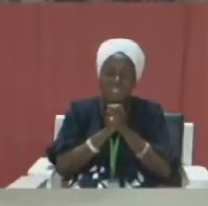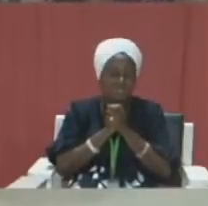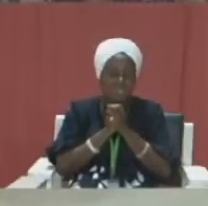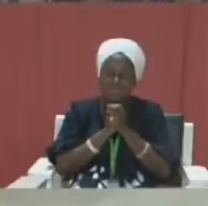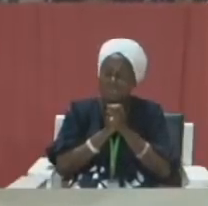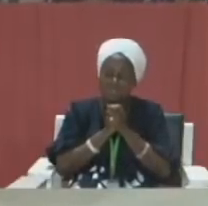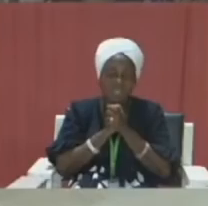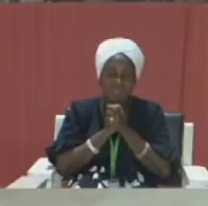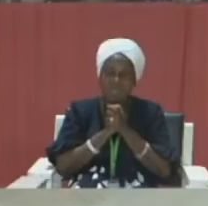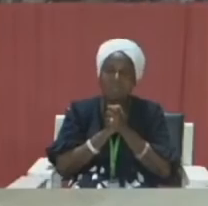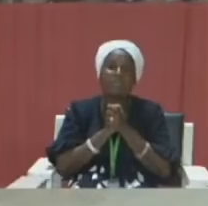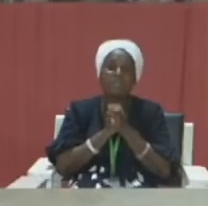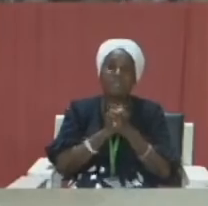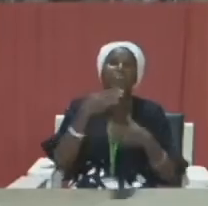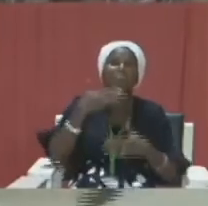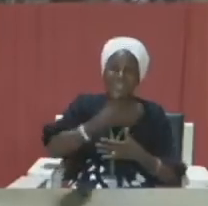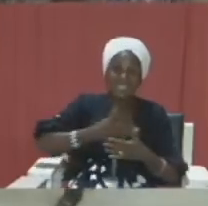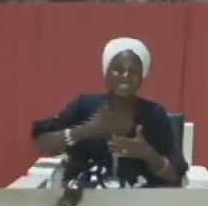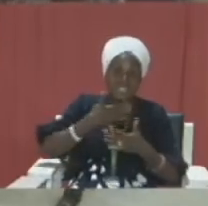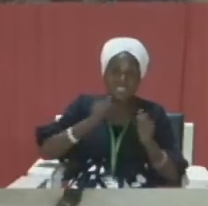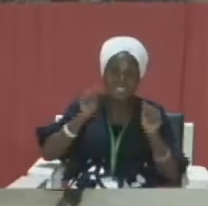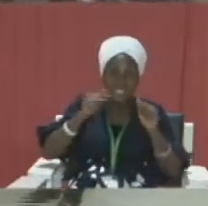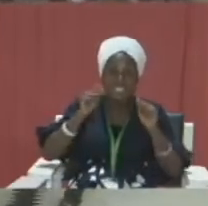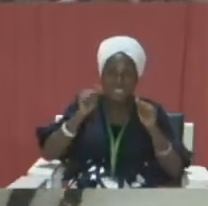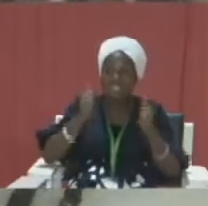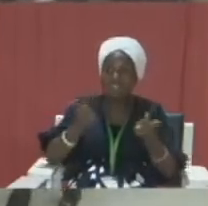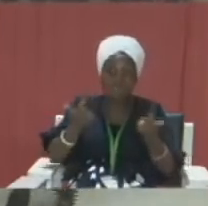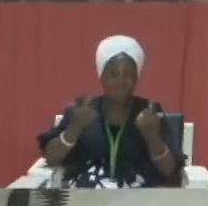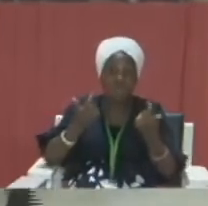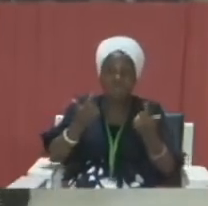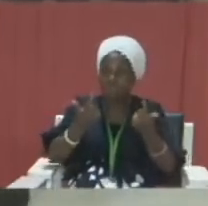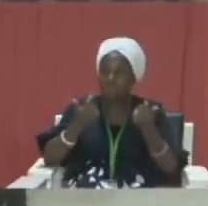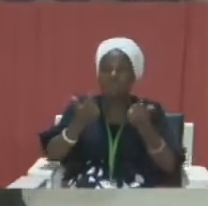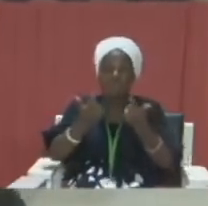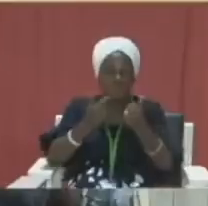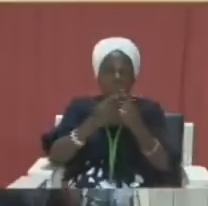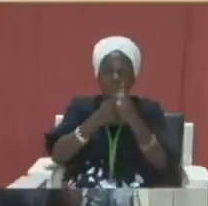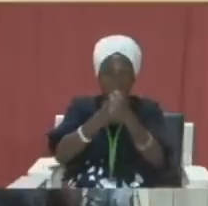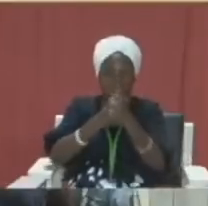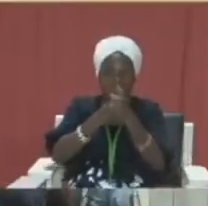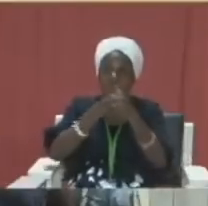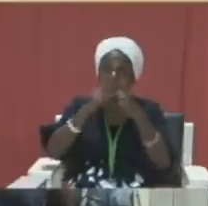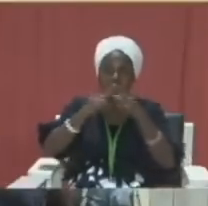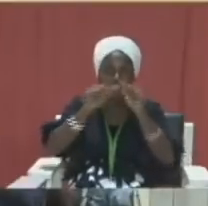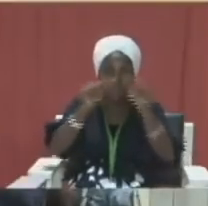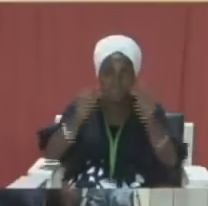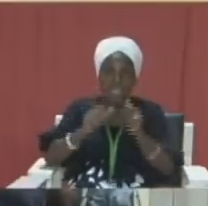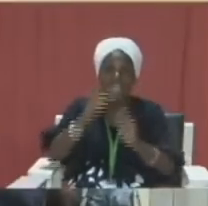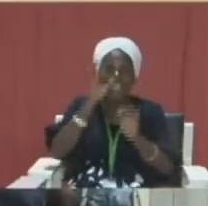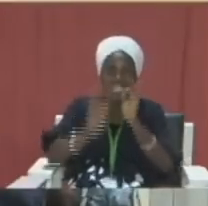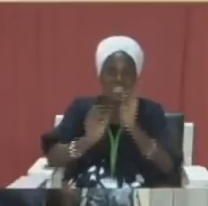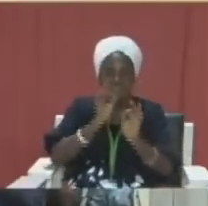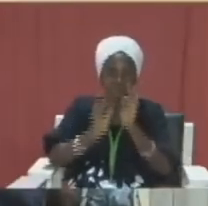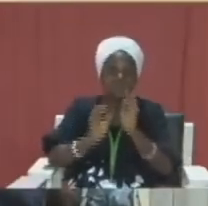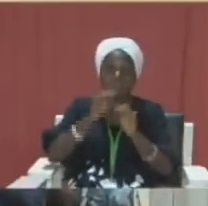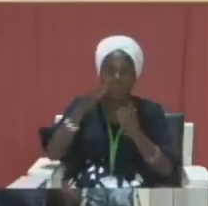Thank you. Keep coming. Keep coming. Double up if you are able to. If you are not, just keep walking. We'll wait for you until you get here.